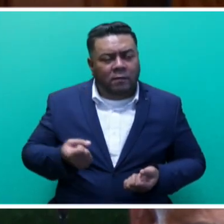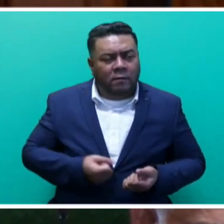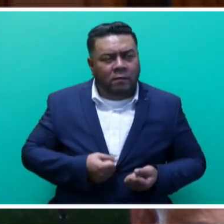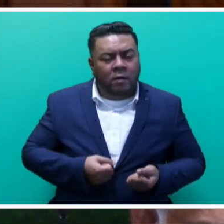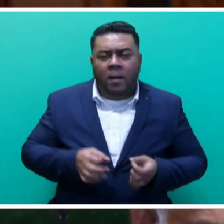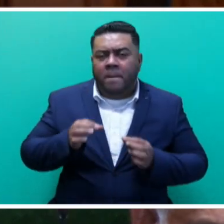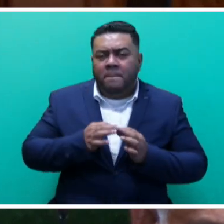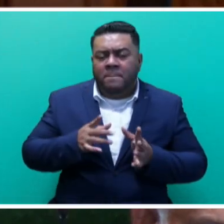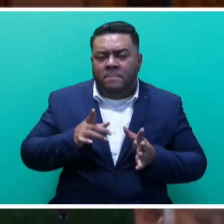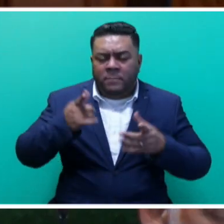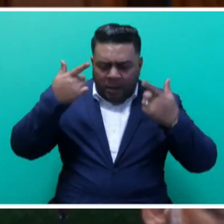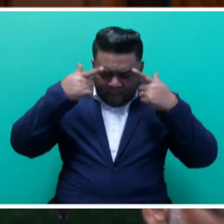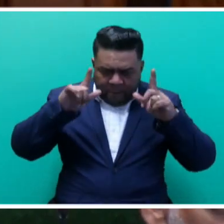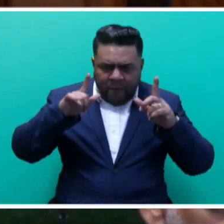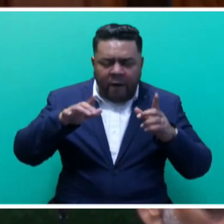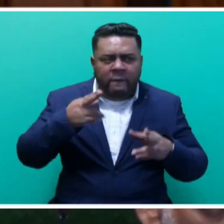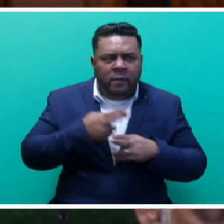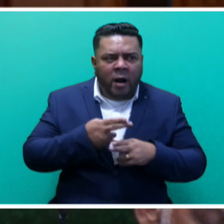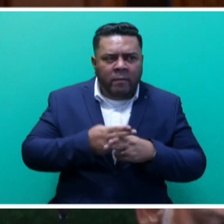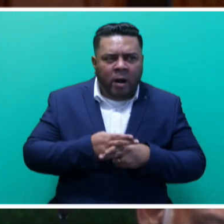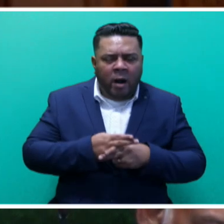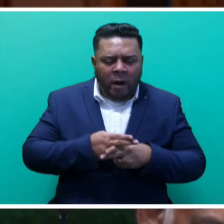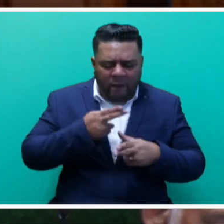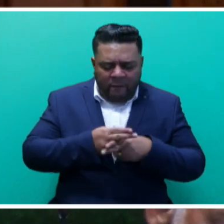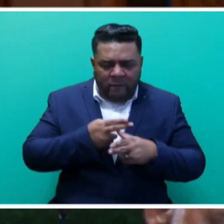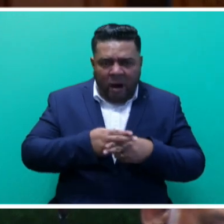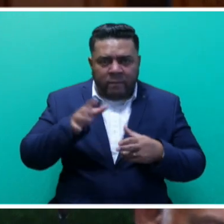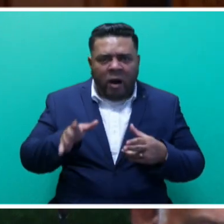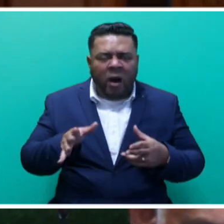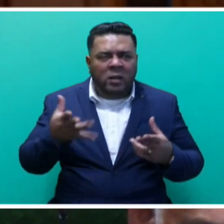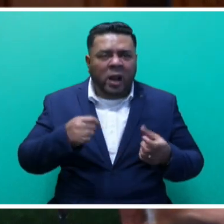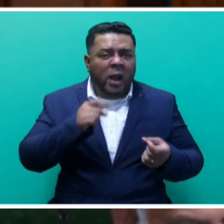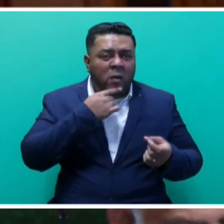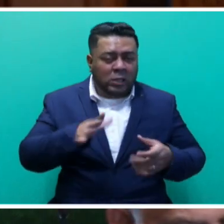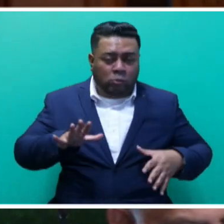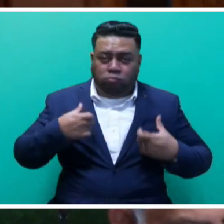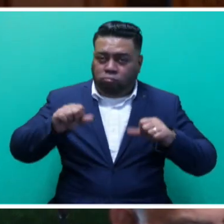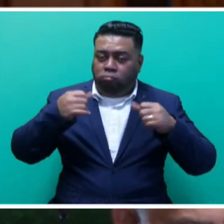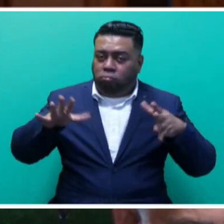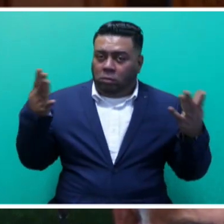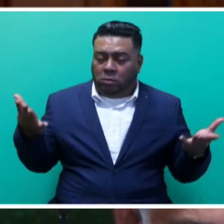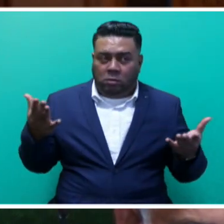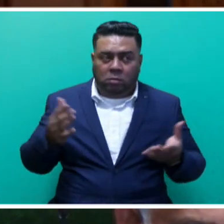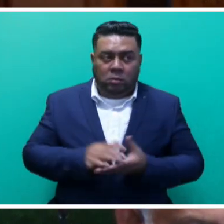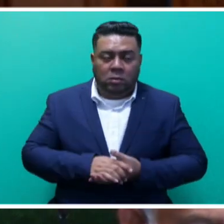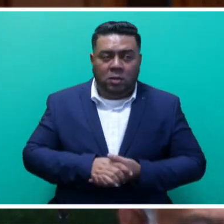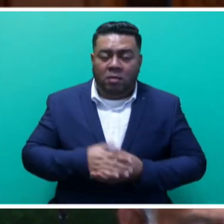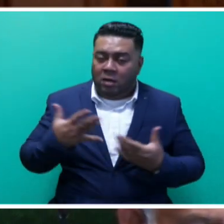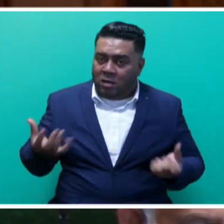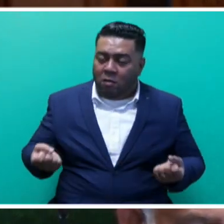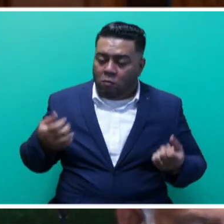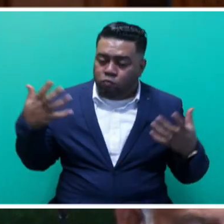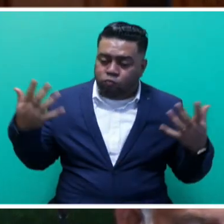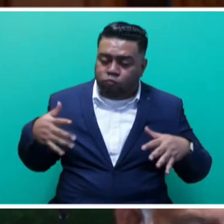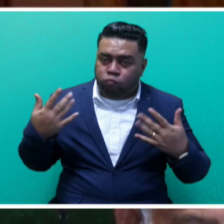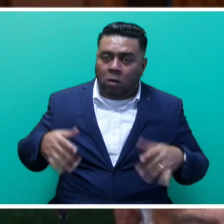farmer by the name of Mr. Masimbalavu. He was so successful that he opened